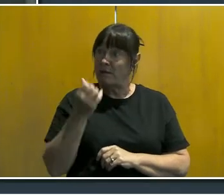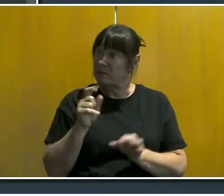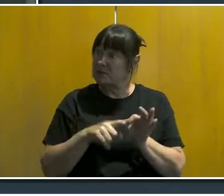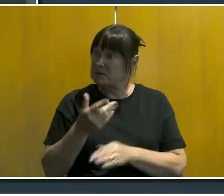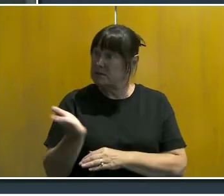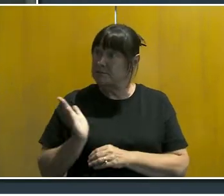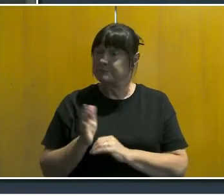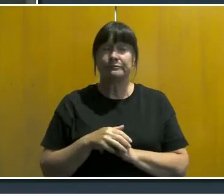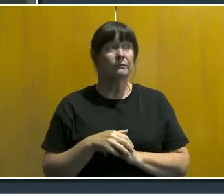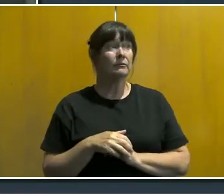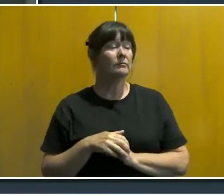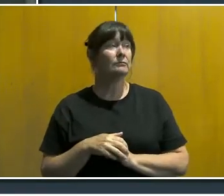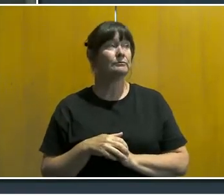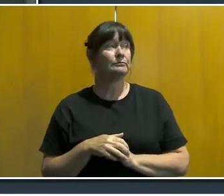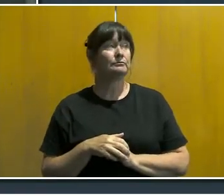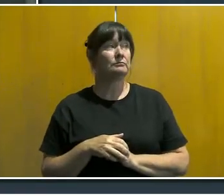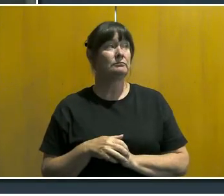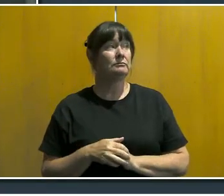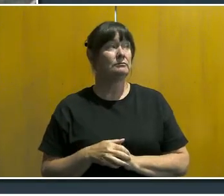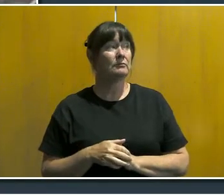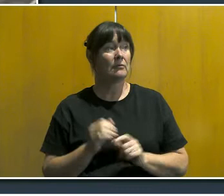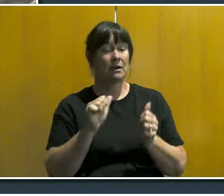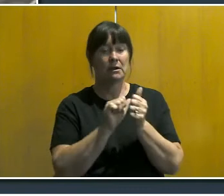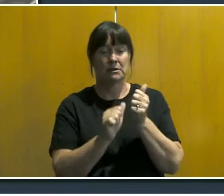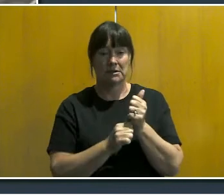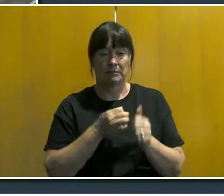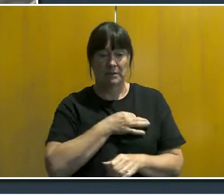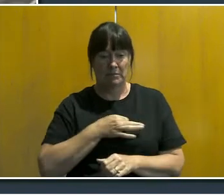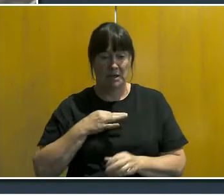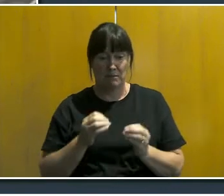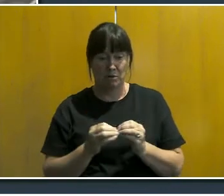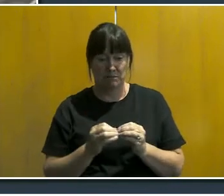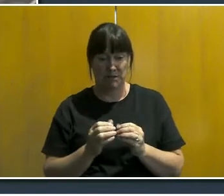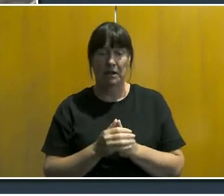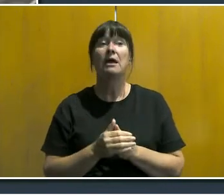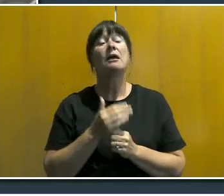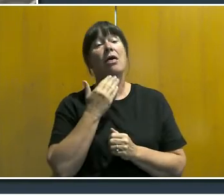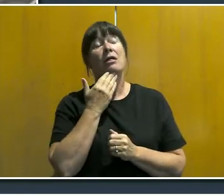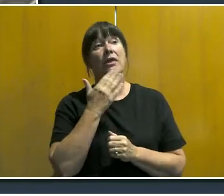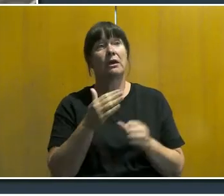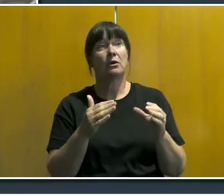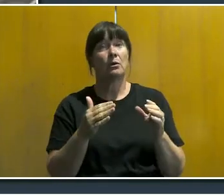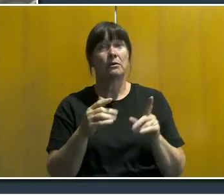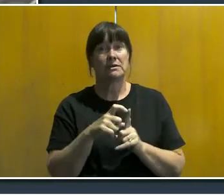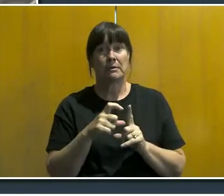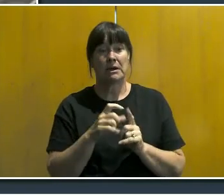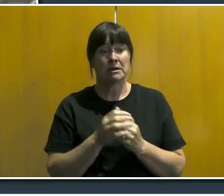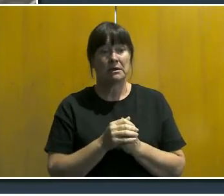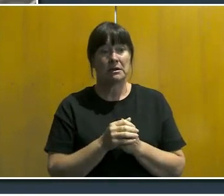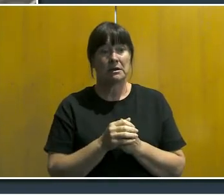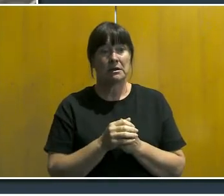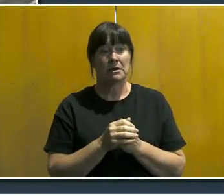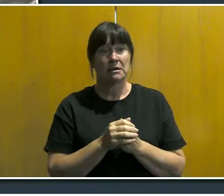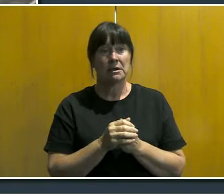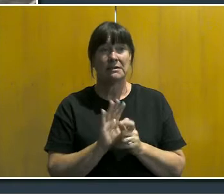have. Deputy Mayor Brosnan. Thank you, Debbie. Like you said, it may not be specific